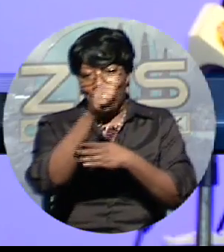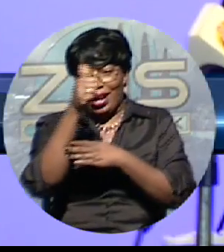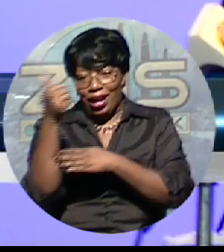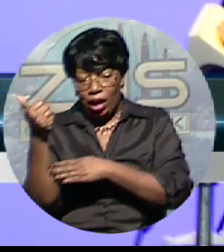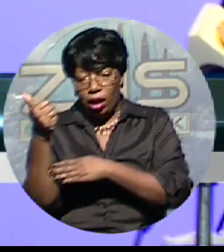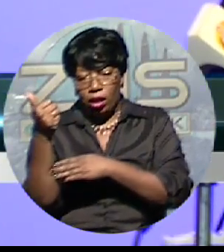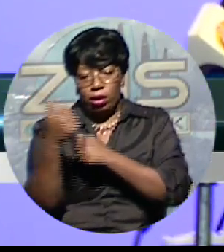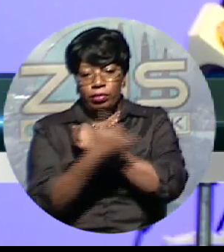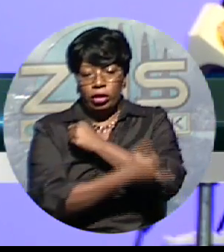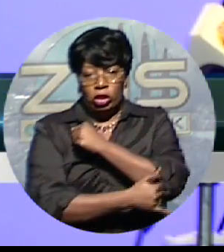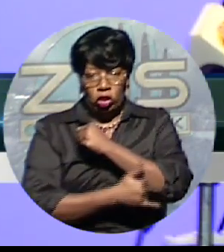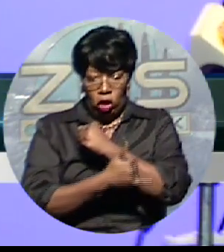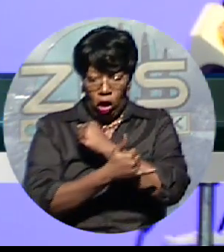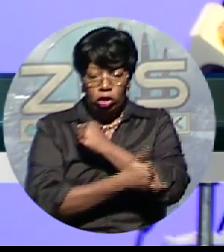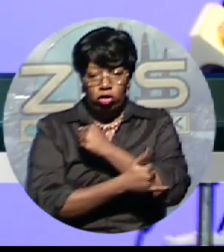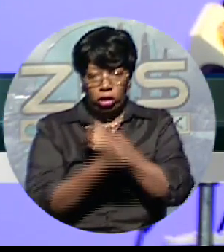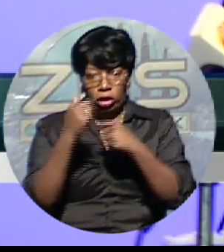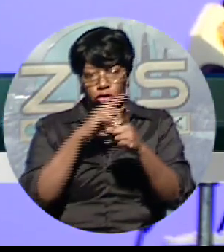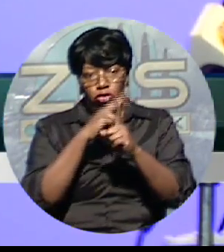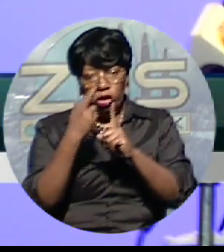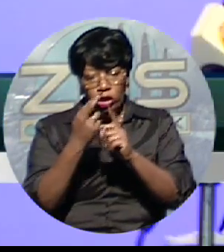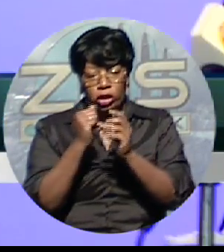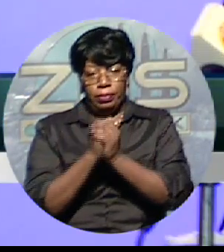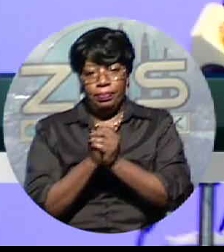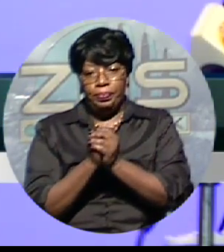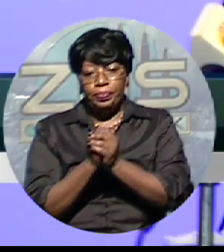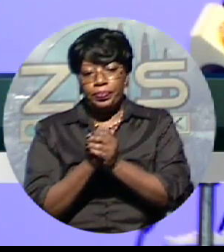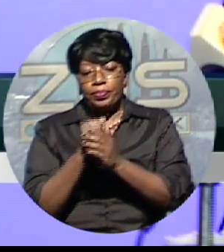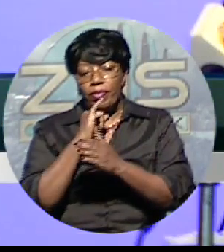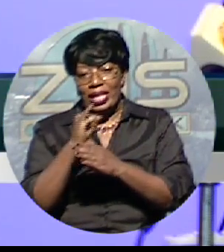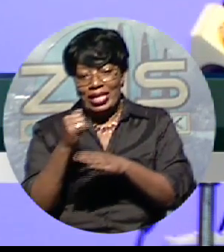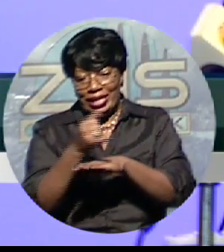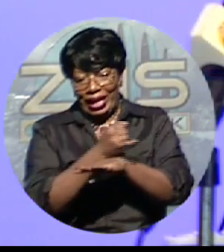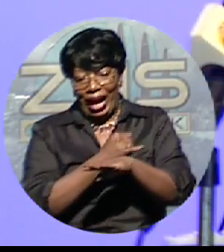in the region, is an island nation